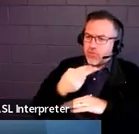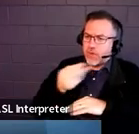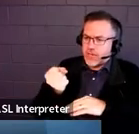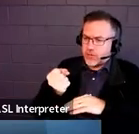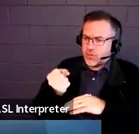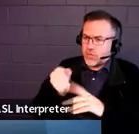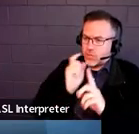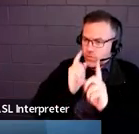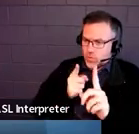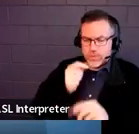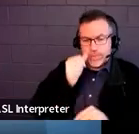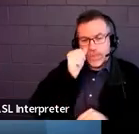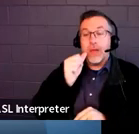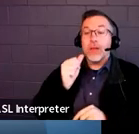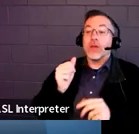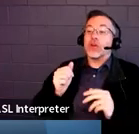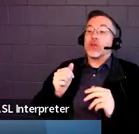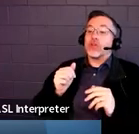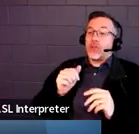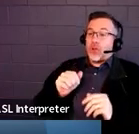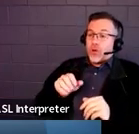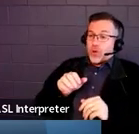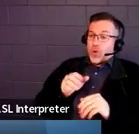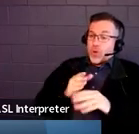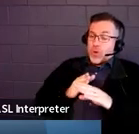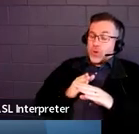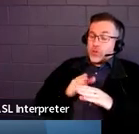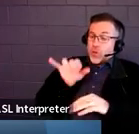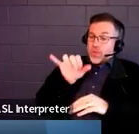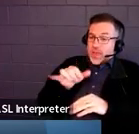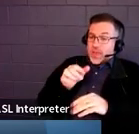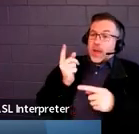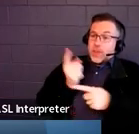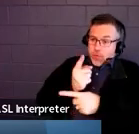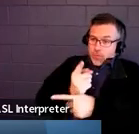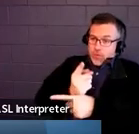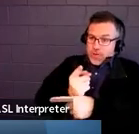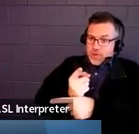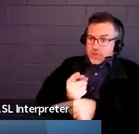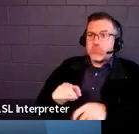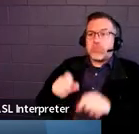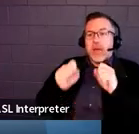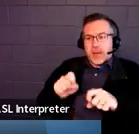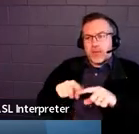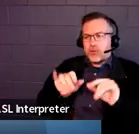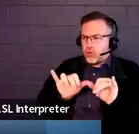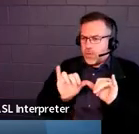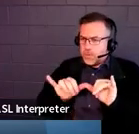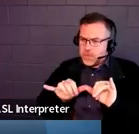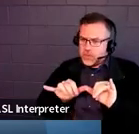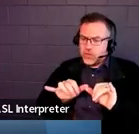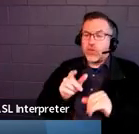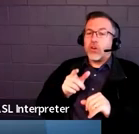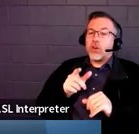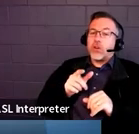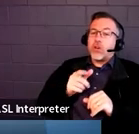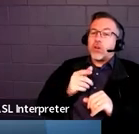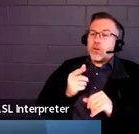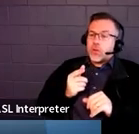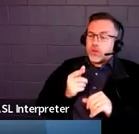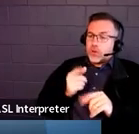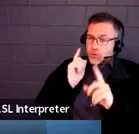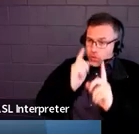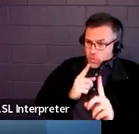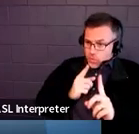at appropriate, measured post-secondary goals, we know that it has to be